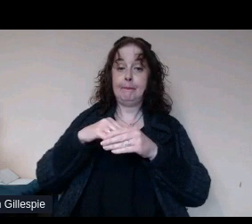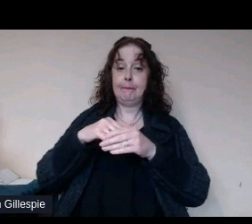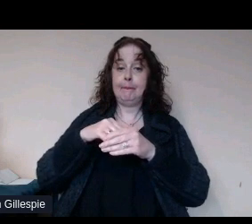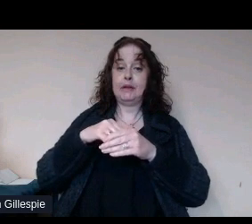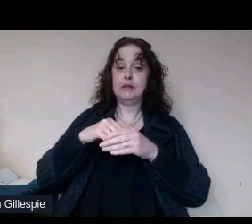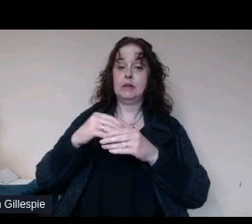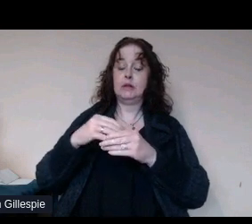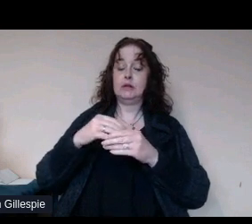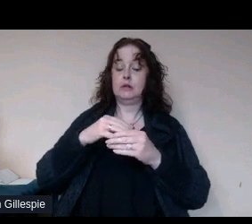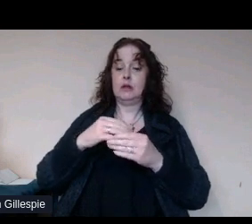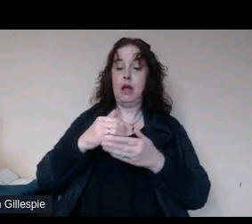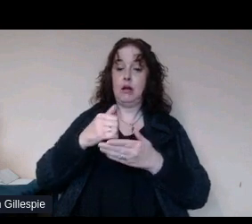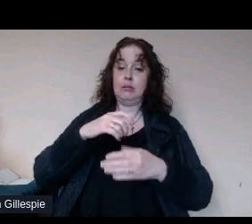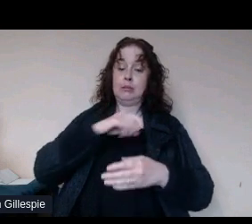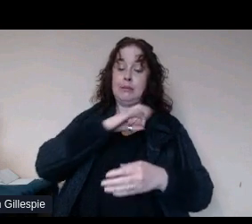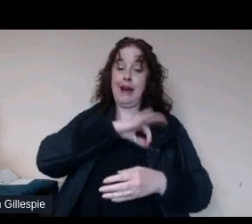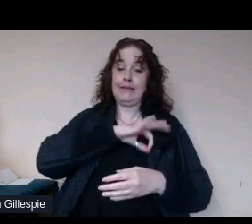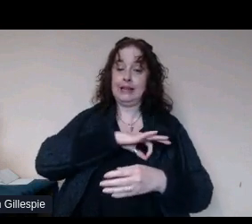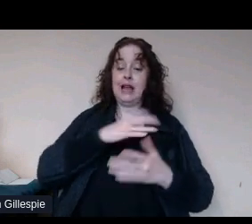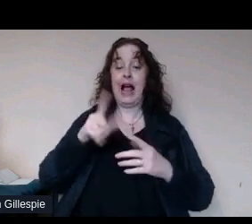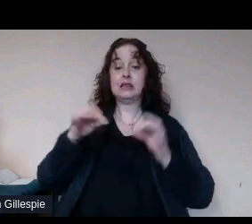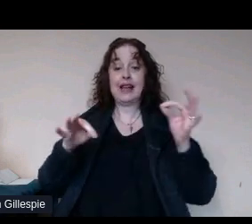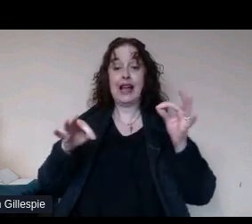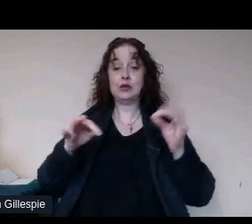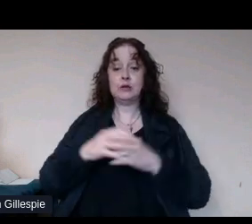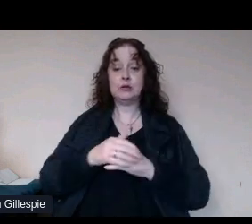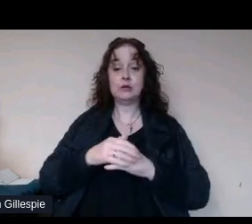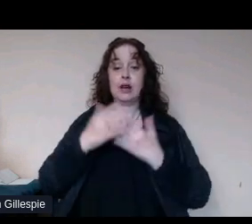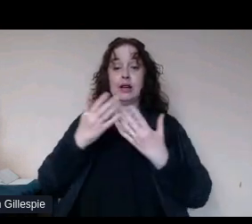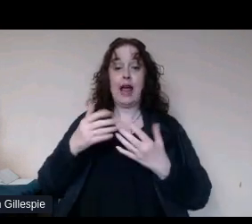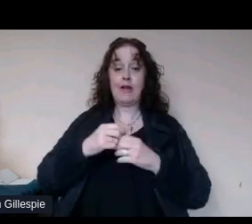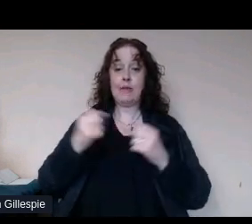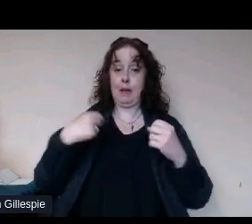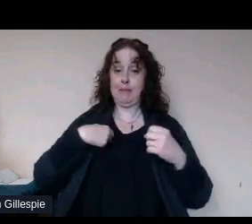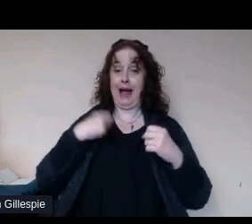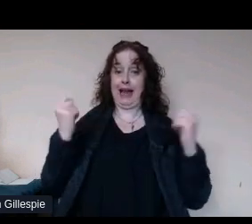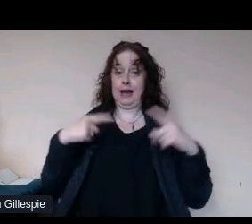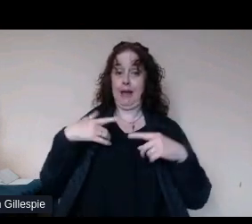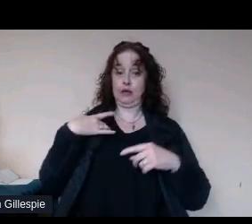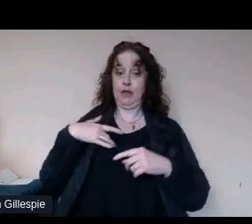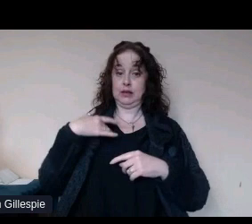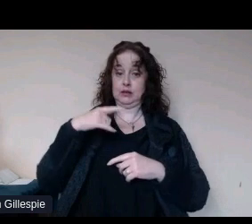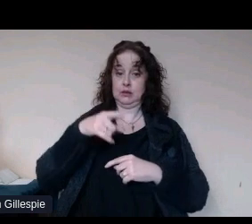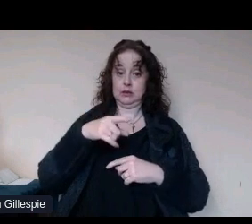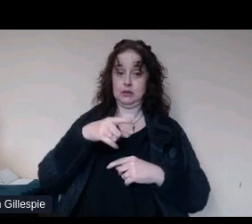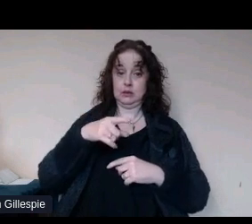benefits and the certification. So here you have my email address,